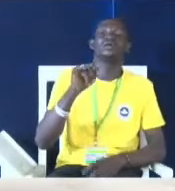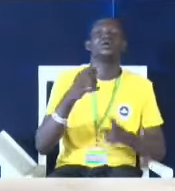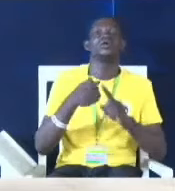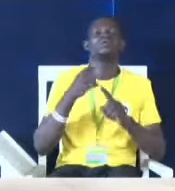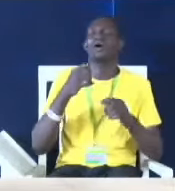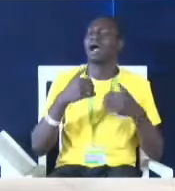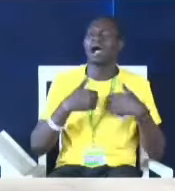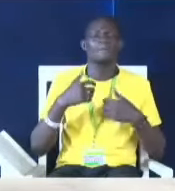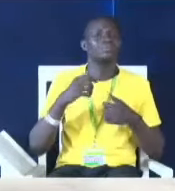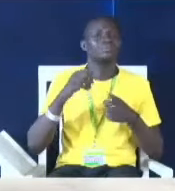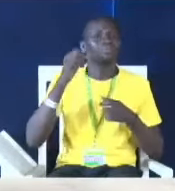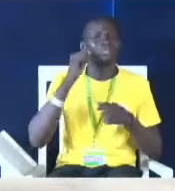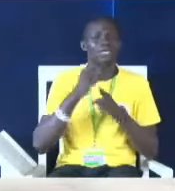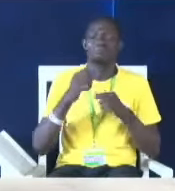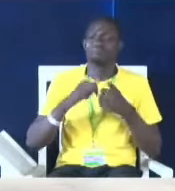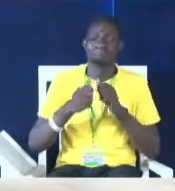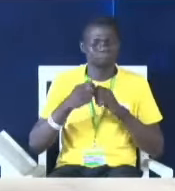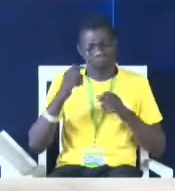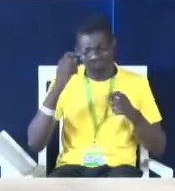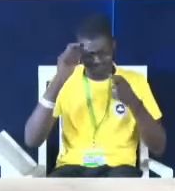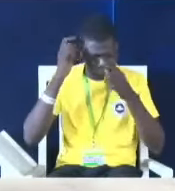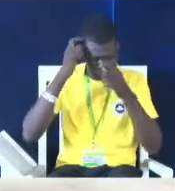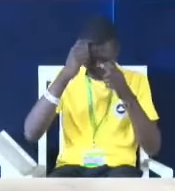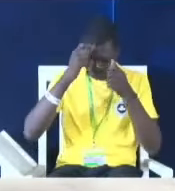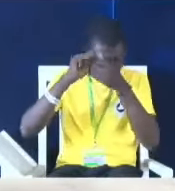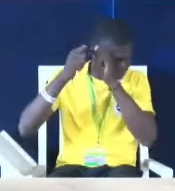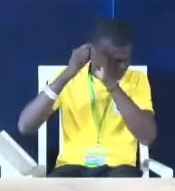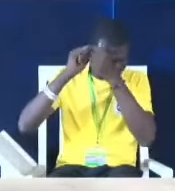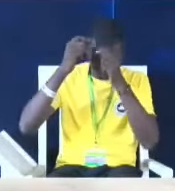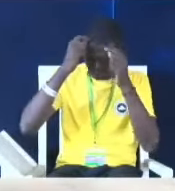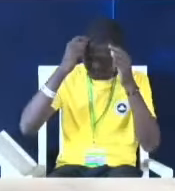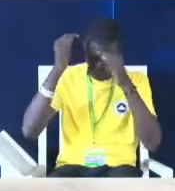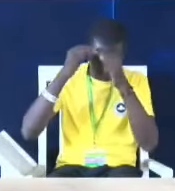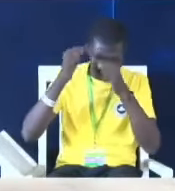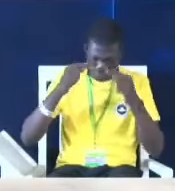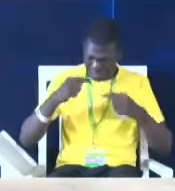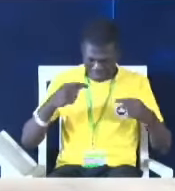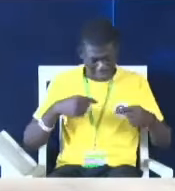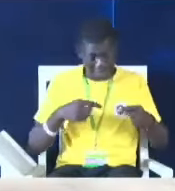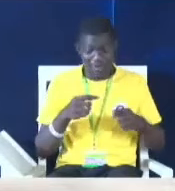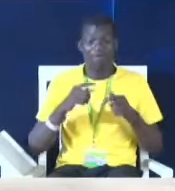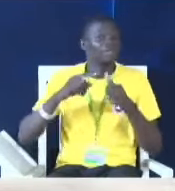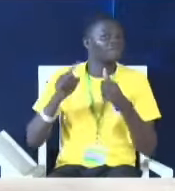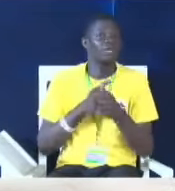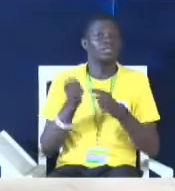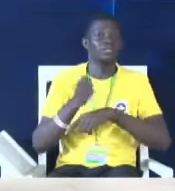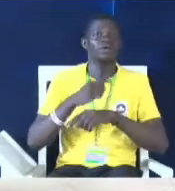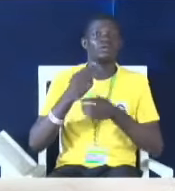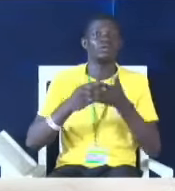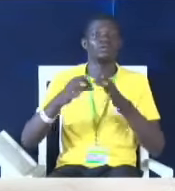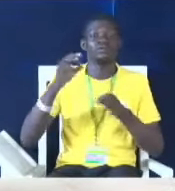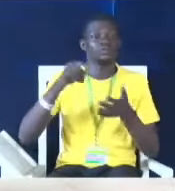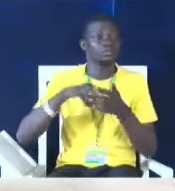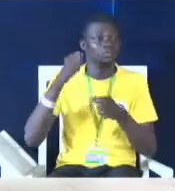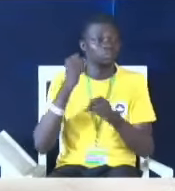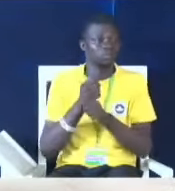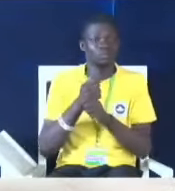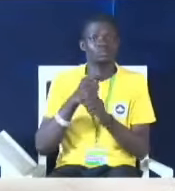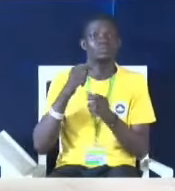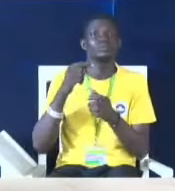having several painful cramps. But on the first day of the Holy Ghost Congress this year, this